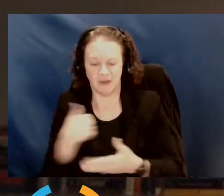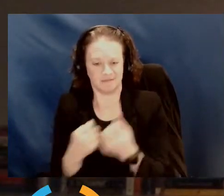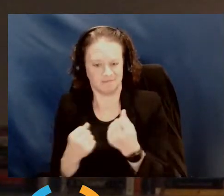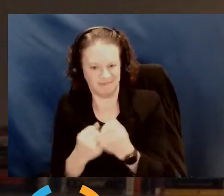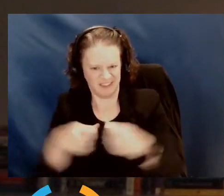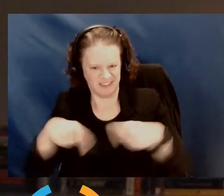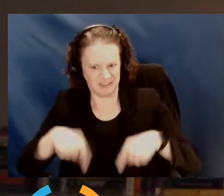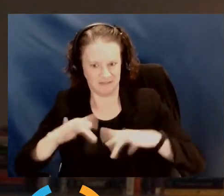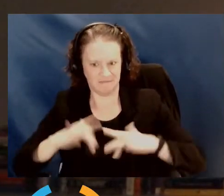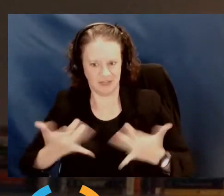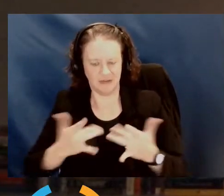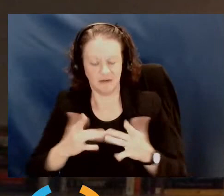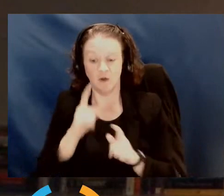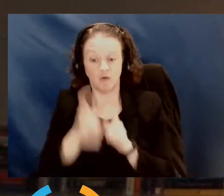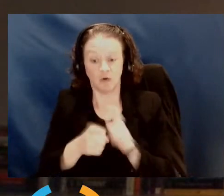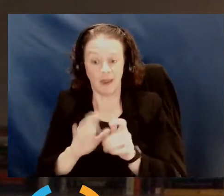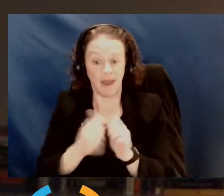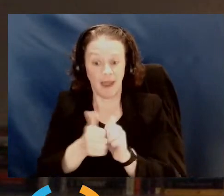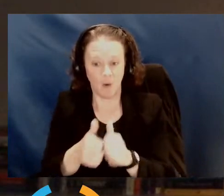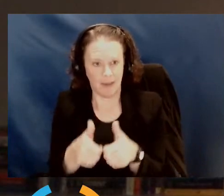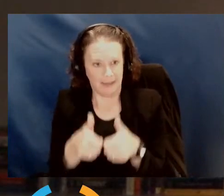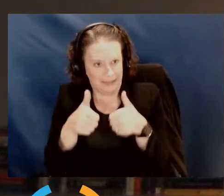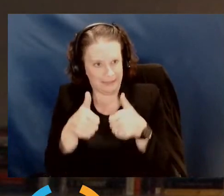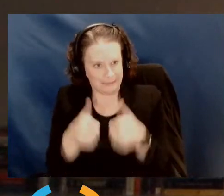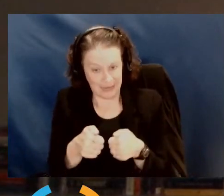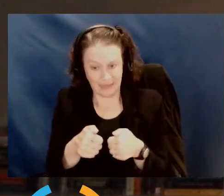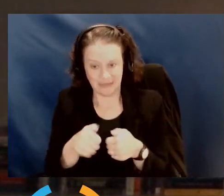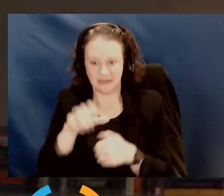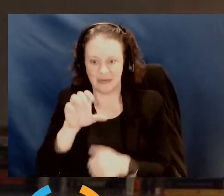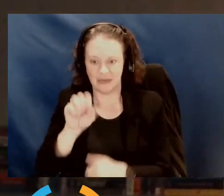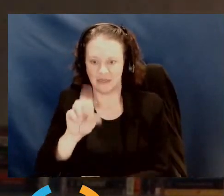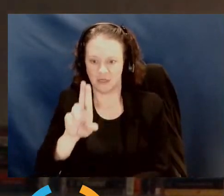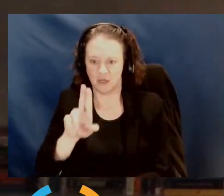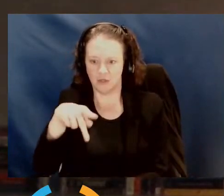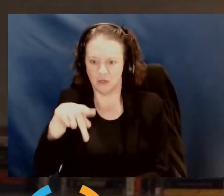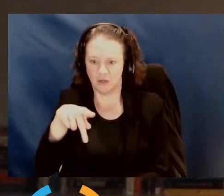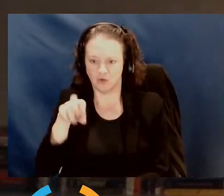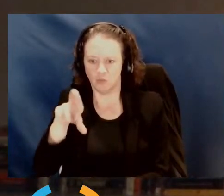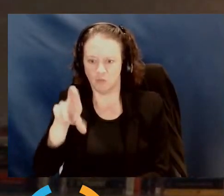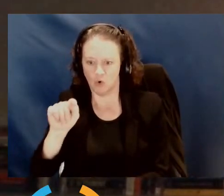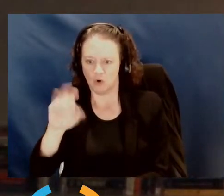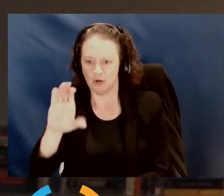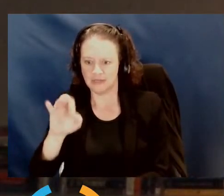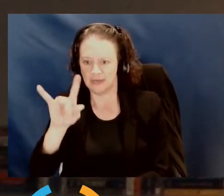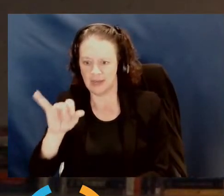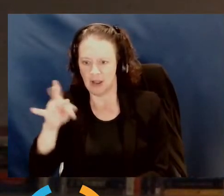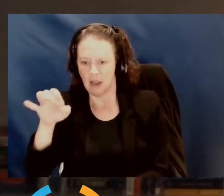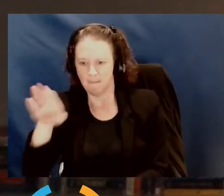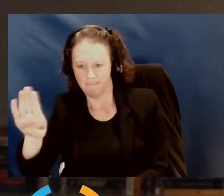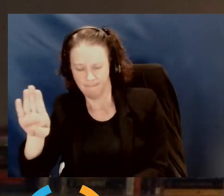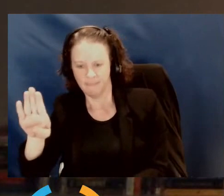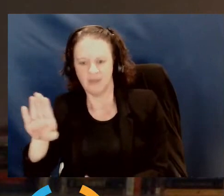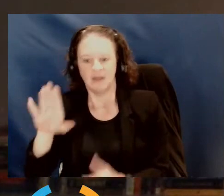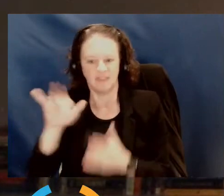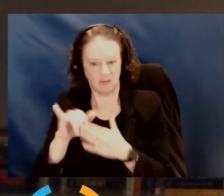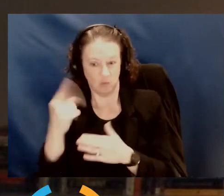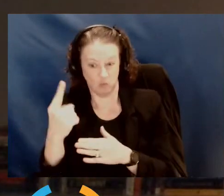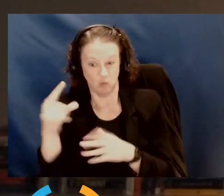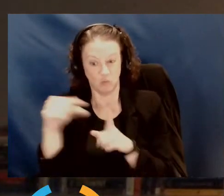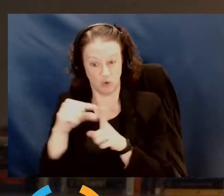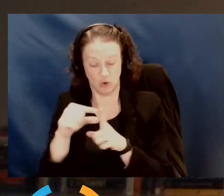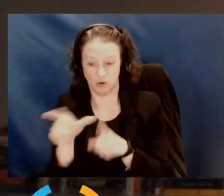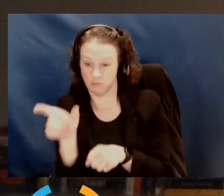now by texting Support City Club to 44321. That is Support City